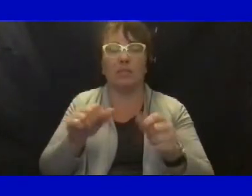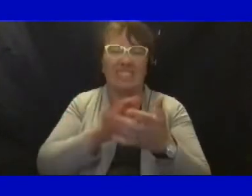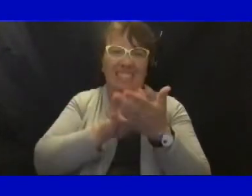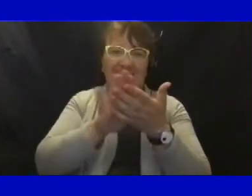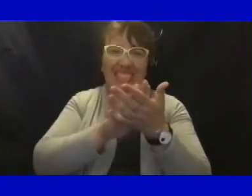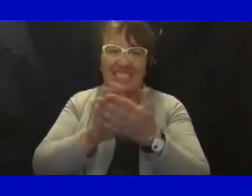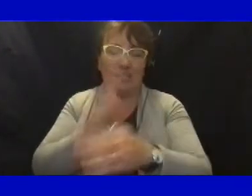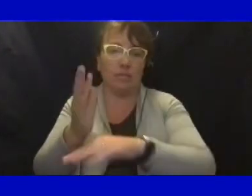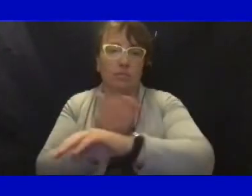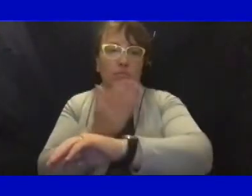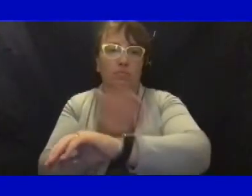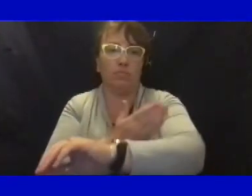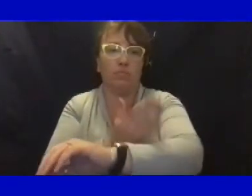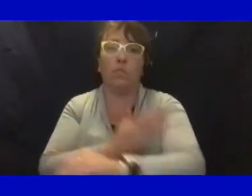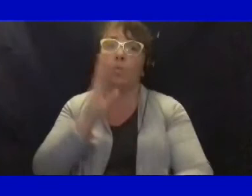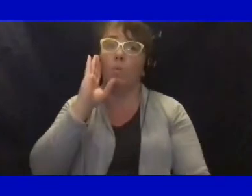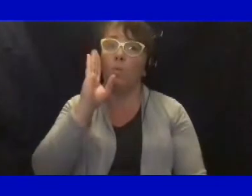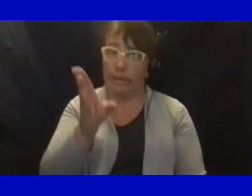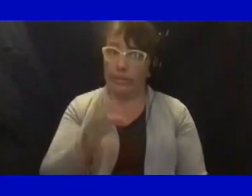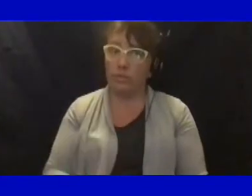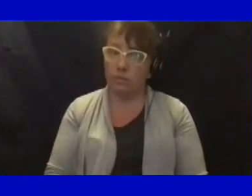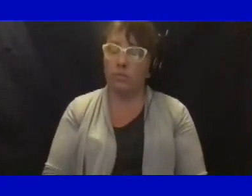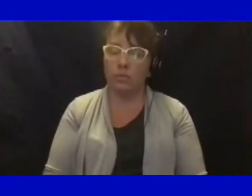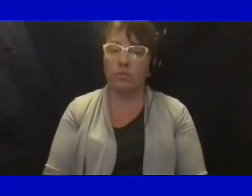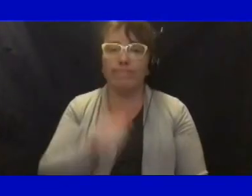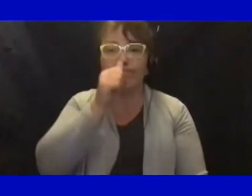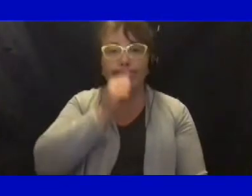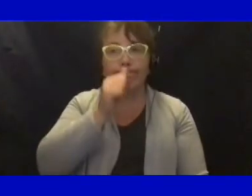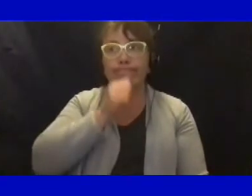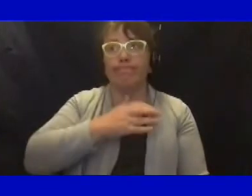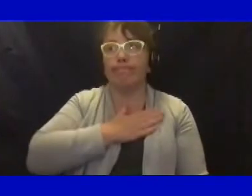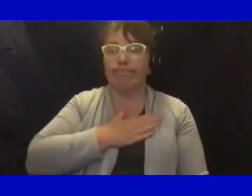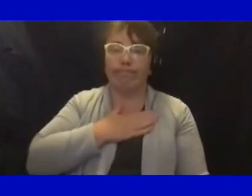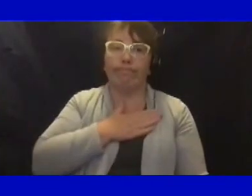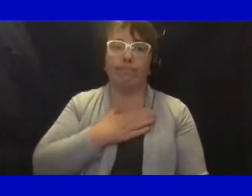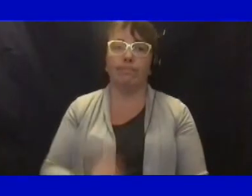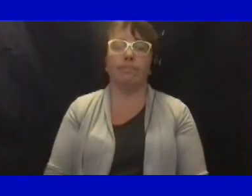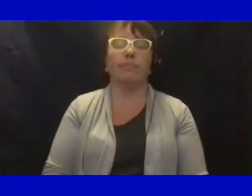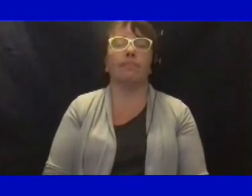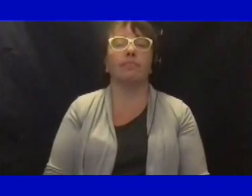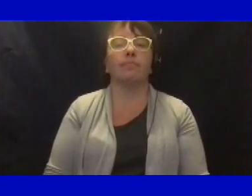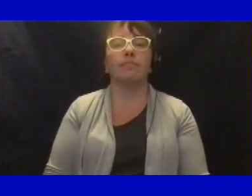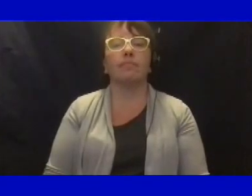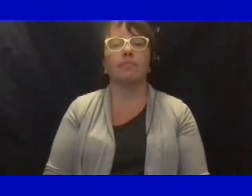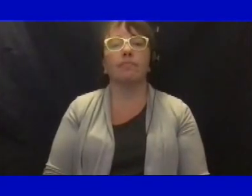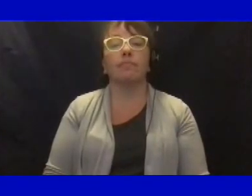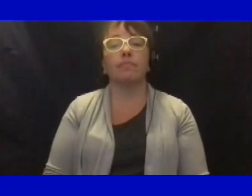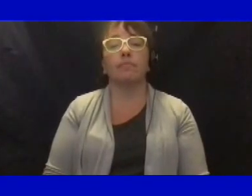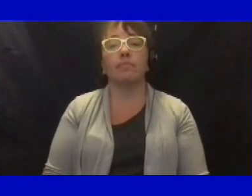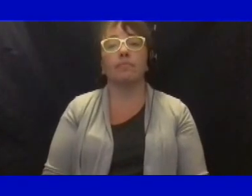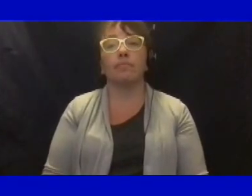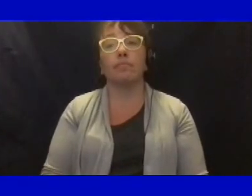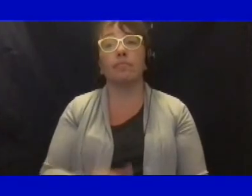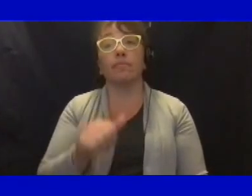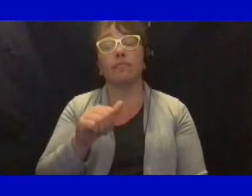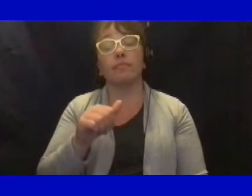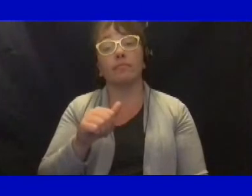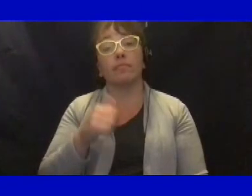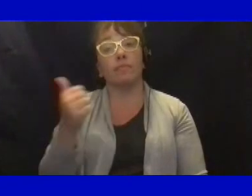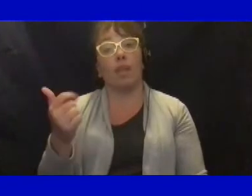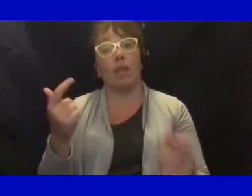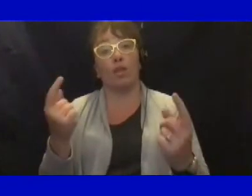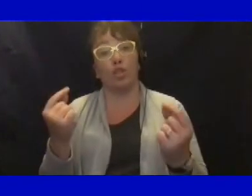experience any debris on the roads. The other thing is if you do have, we will be going out door to